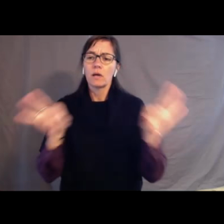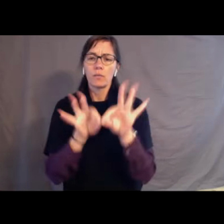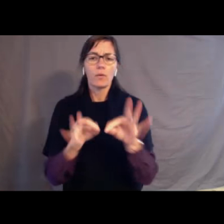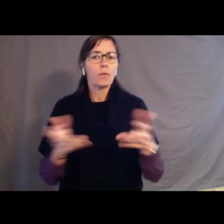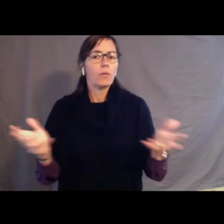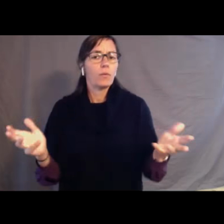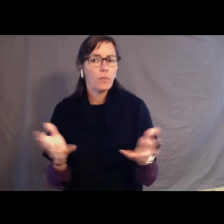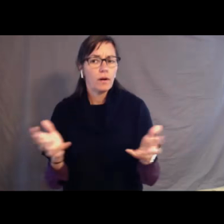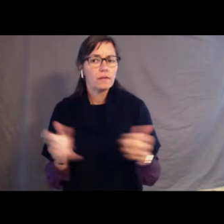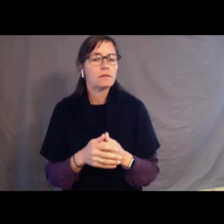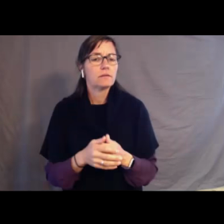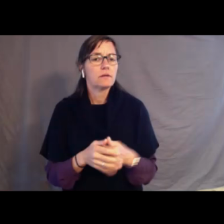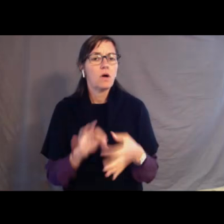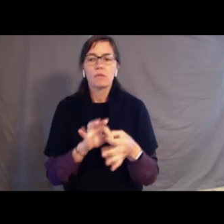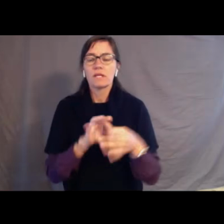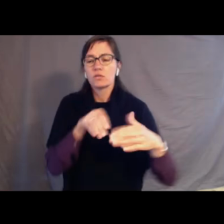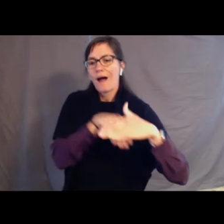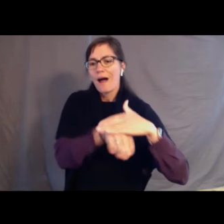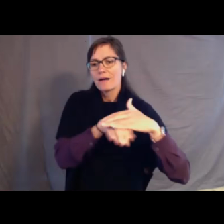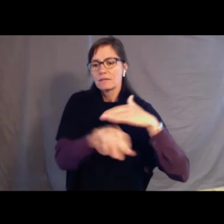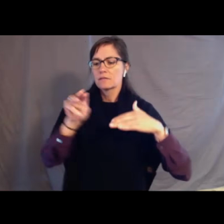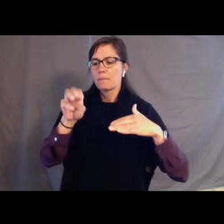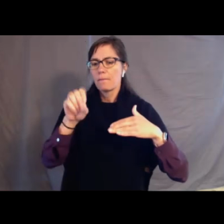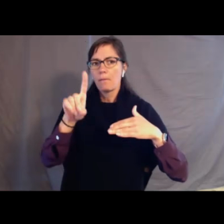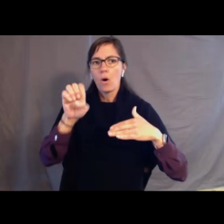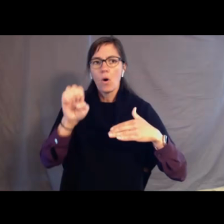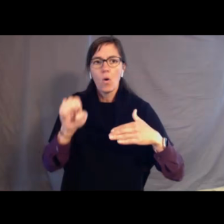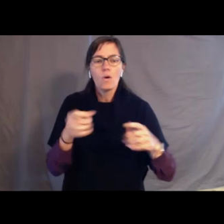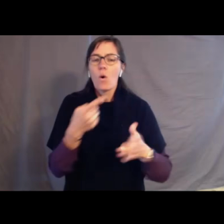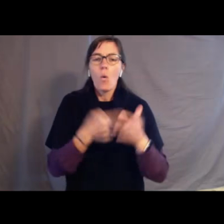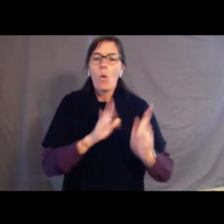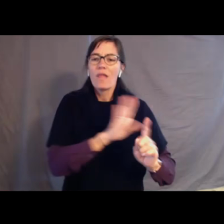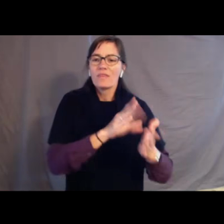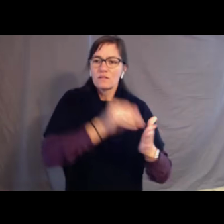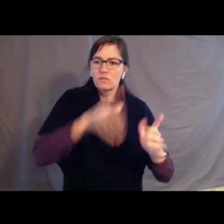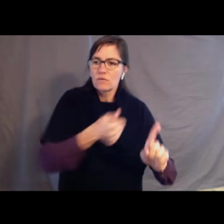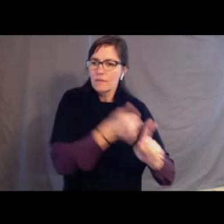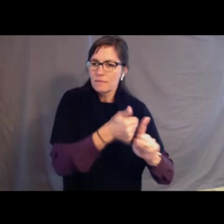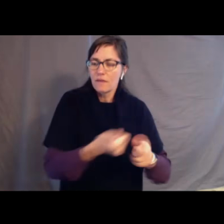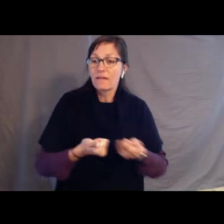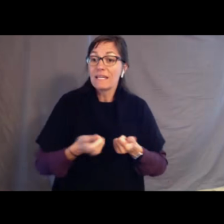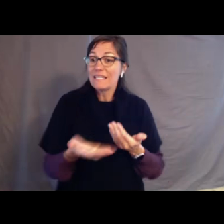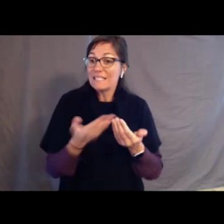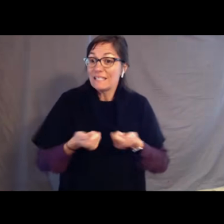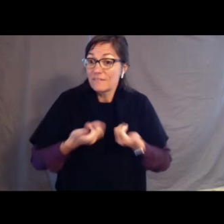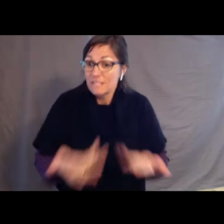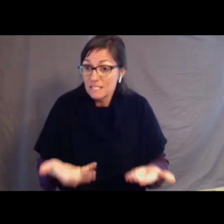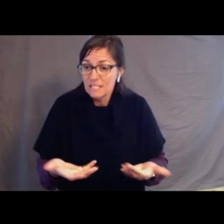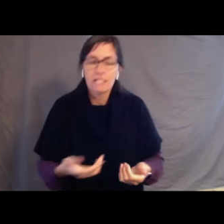again, on the access mode is the physical load, the fatigue level. How can we present things easier so that the student can respond to the best